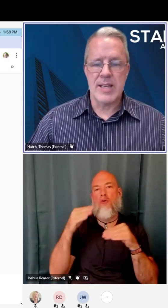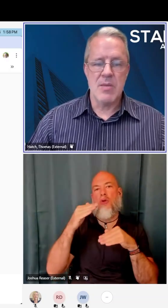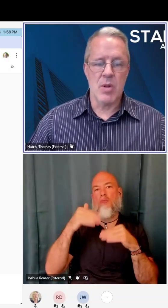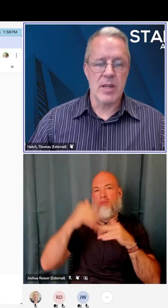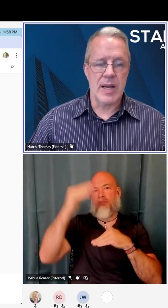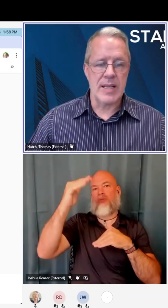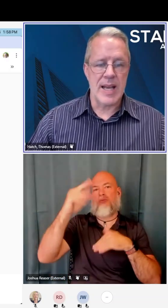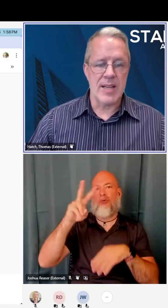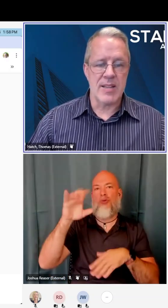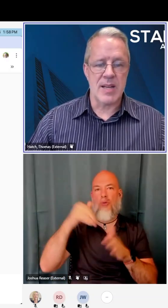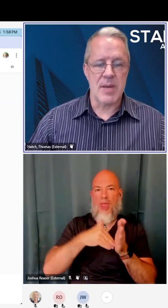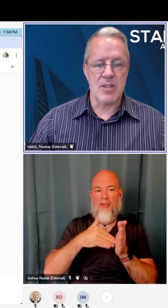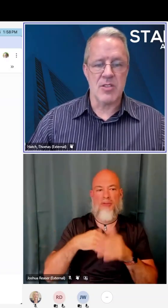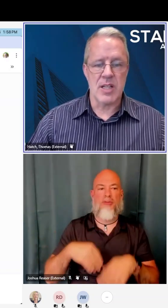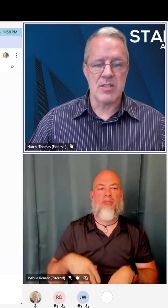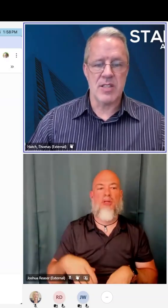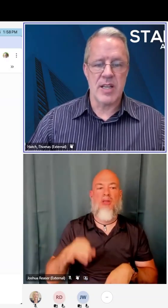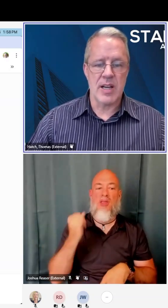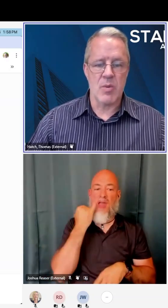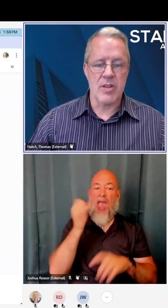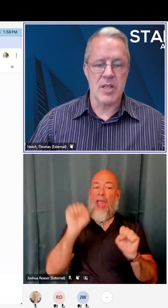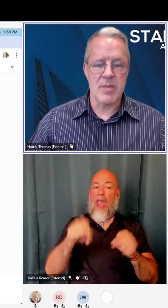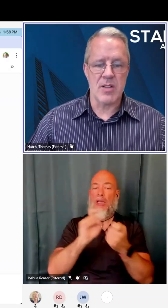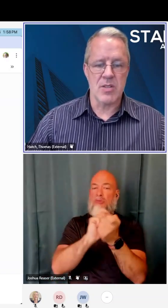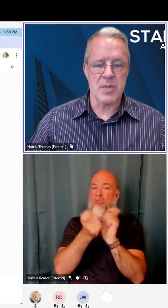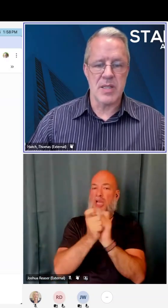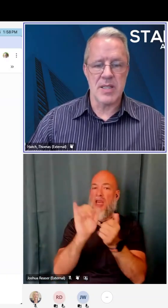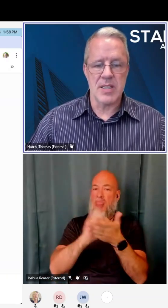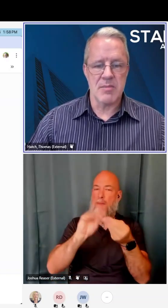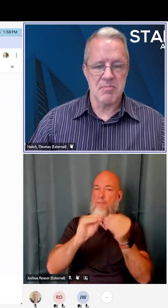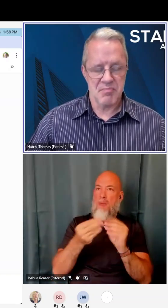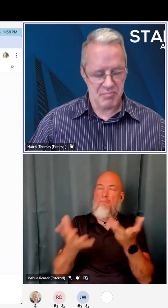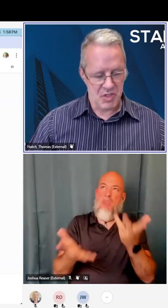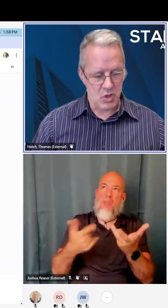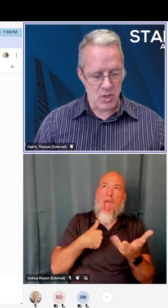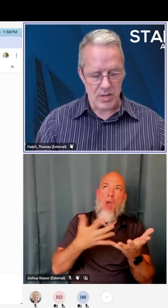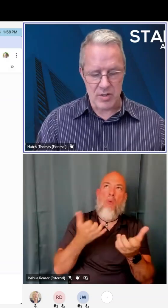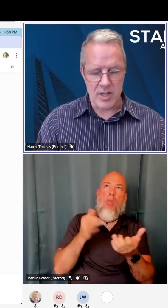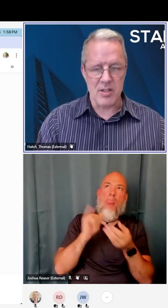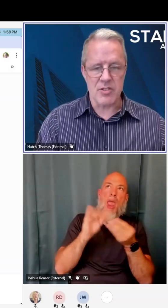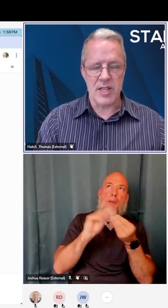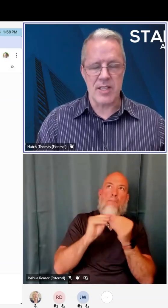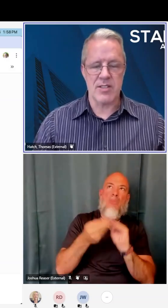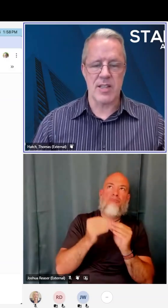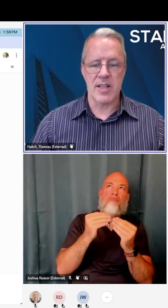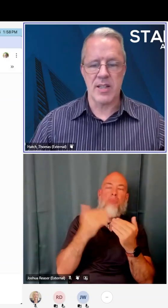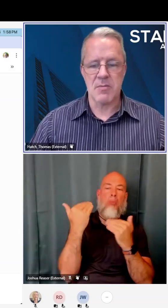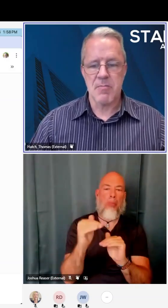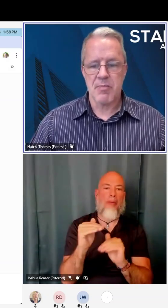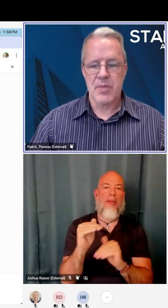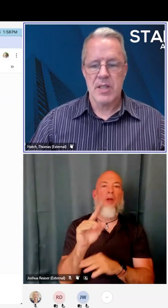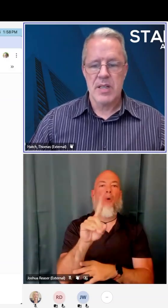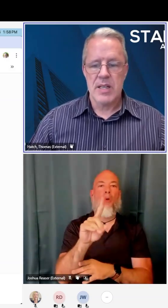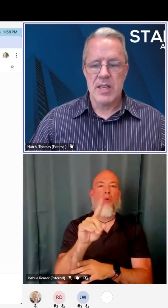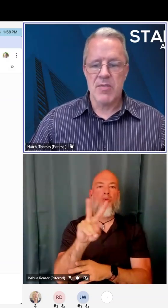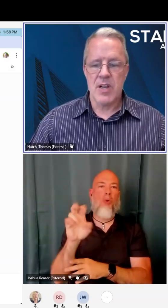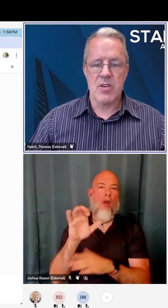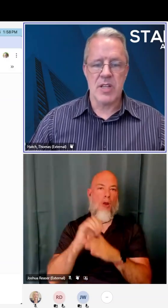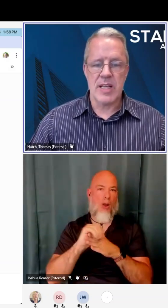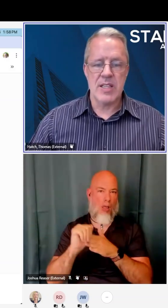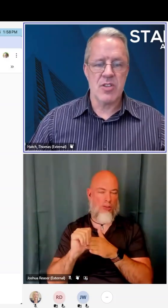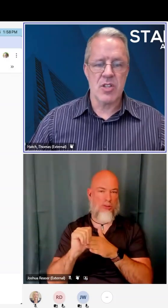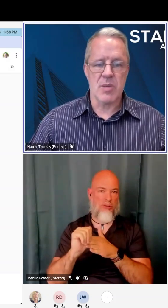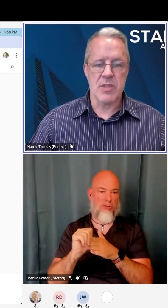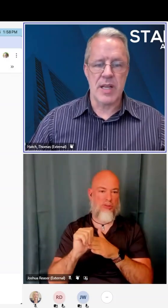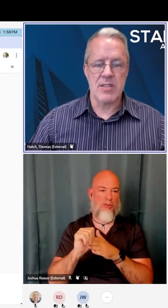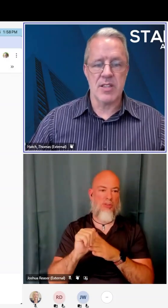And when I enable it, I can edit that amount. So let's say I want the amount to be $200. I can set that up. If there